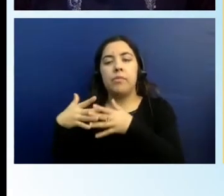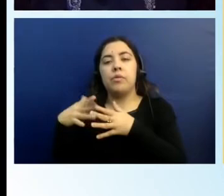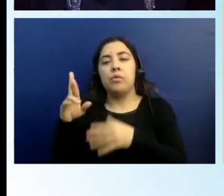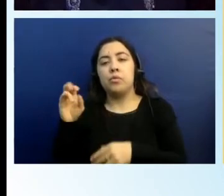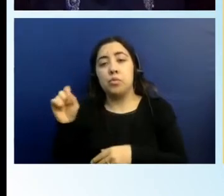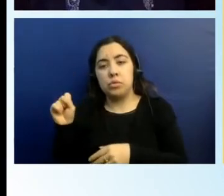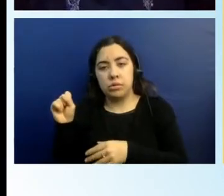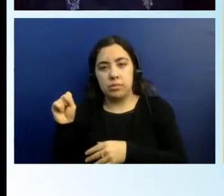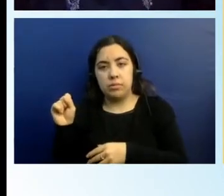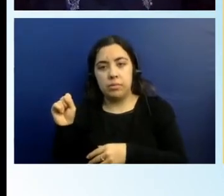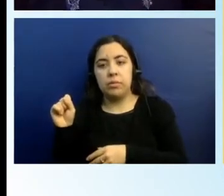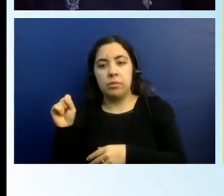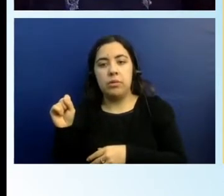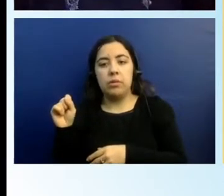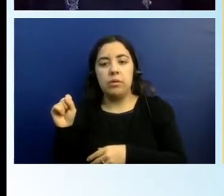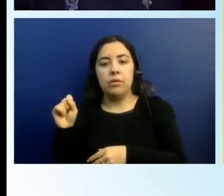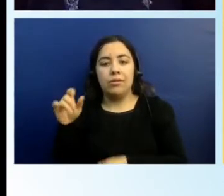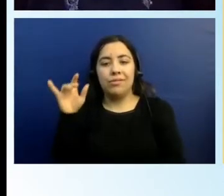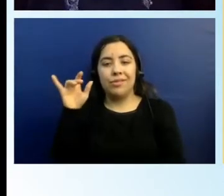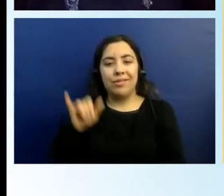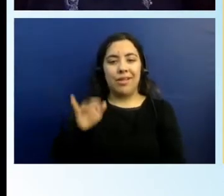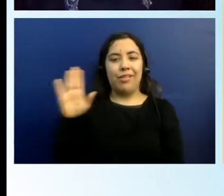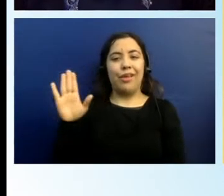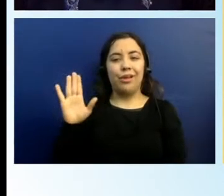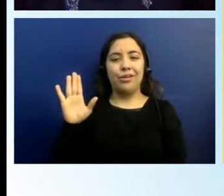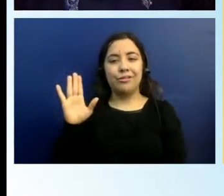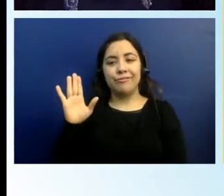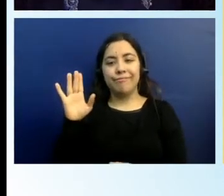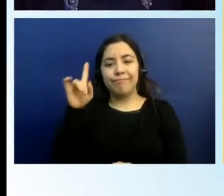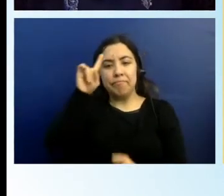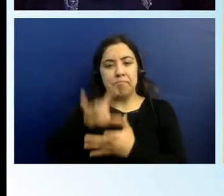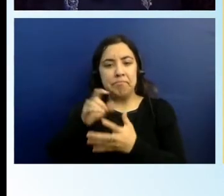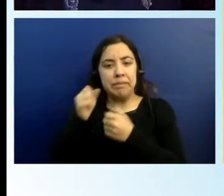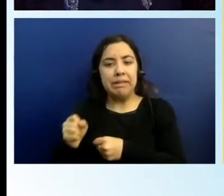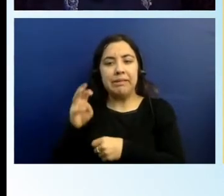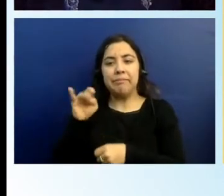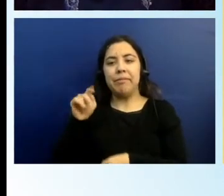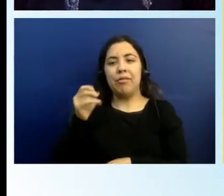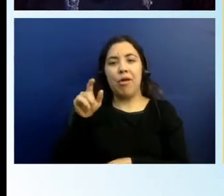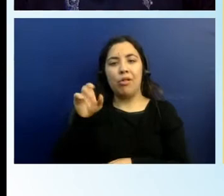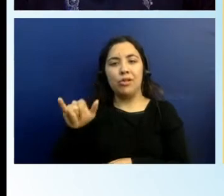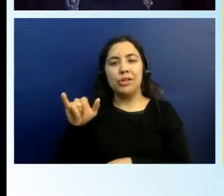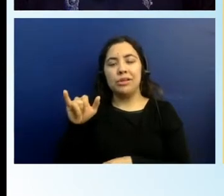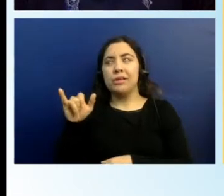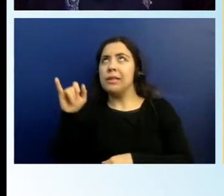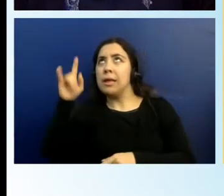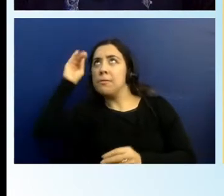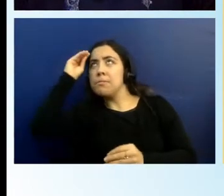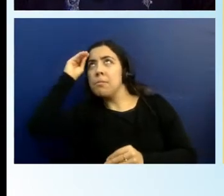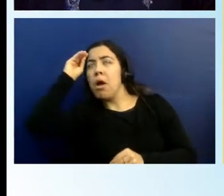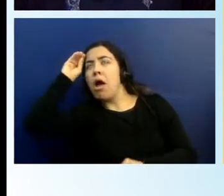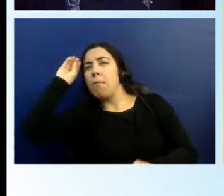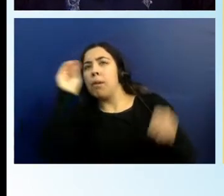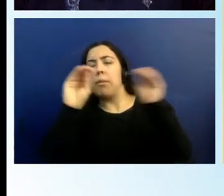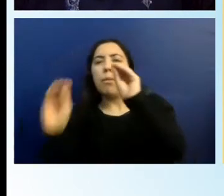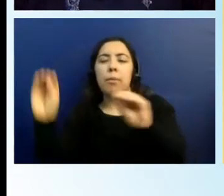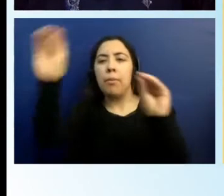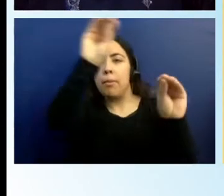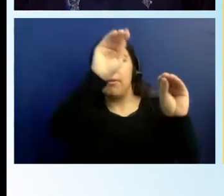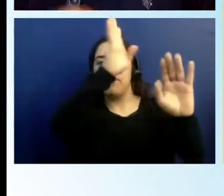and incorporated it into their artwork. This piece, by the way, on Hubbard Street is still there